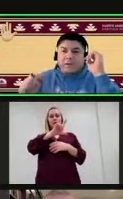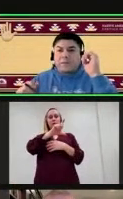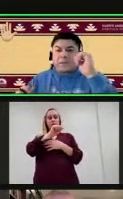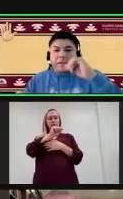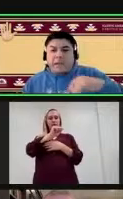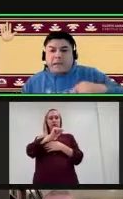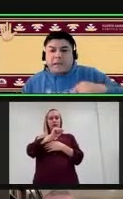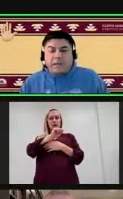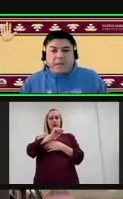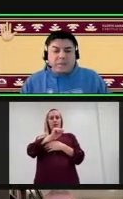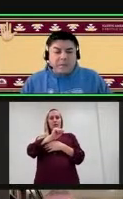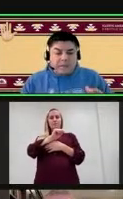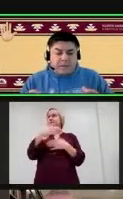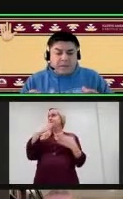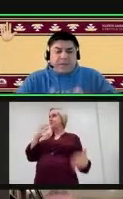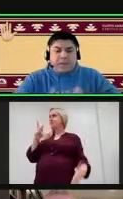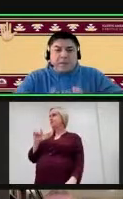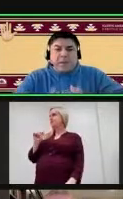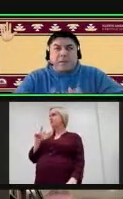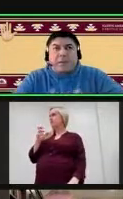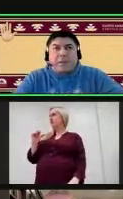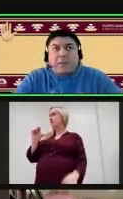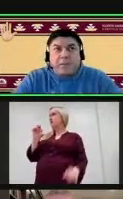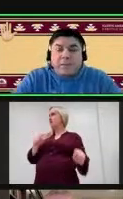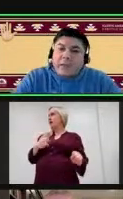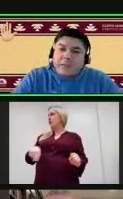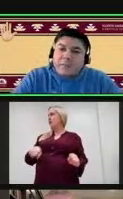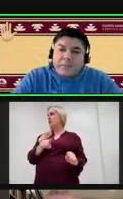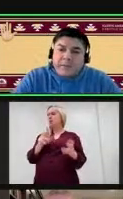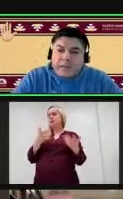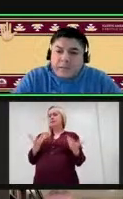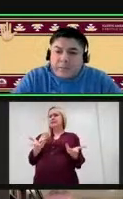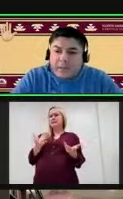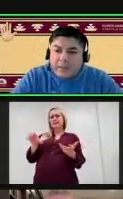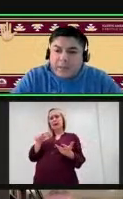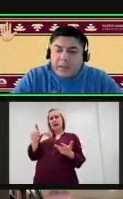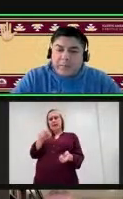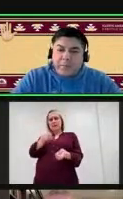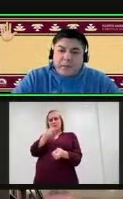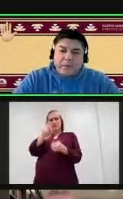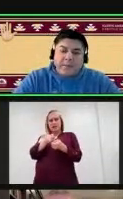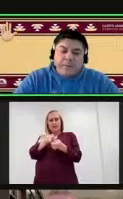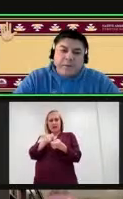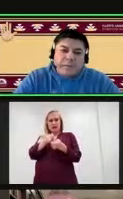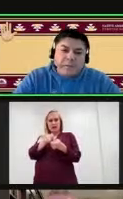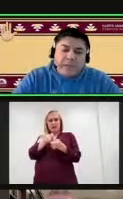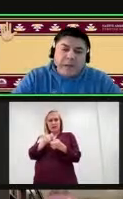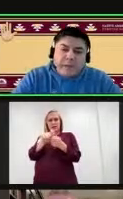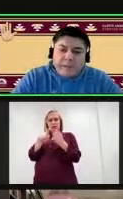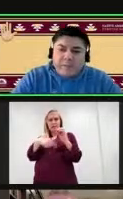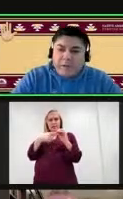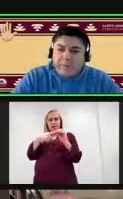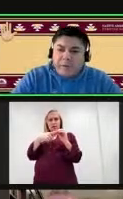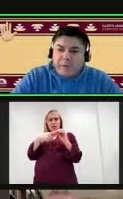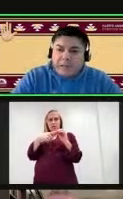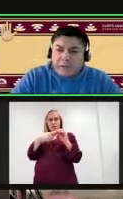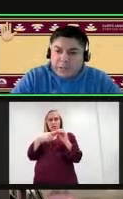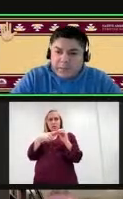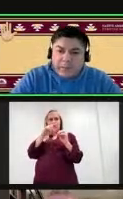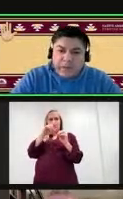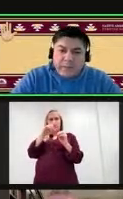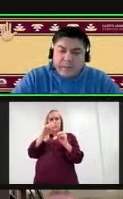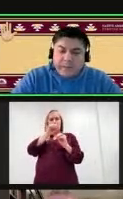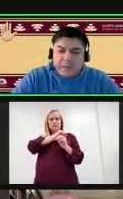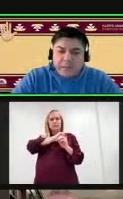Thank you, Kathleen. Can you be a little, is there any specific around the Senate Bill 744